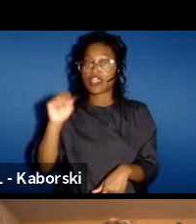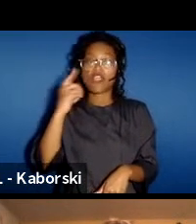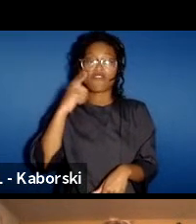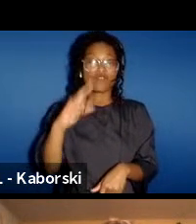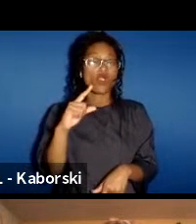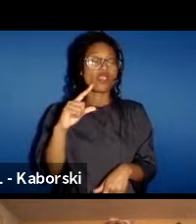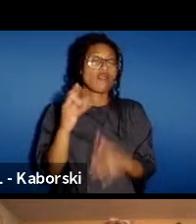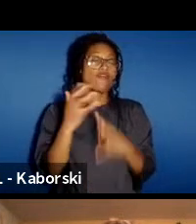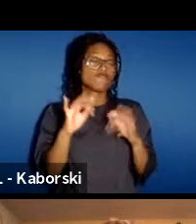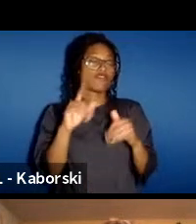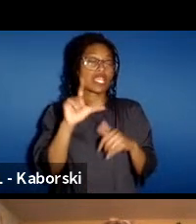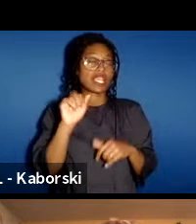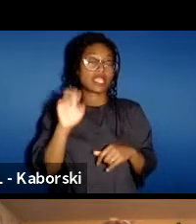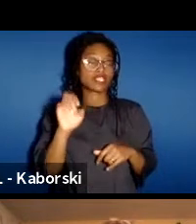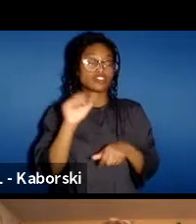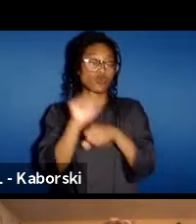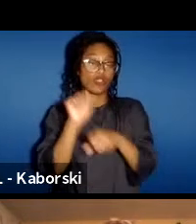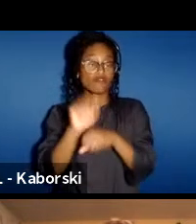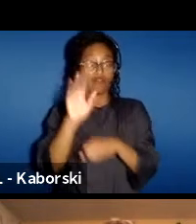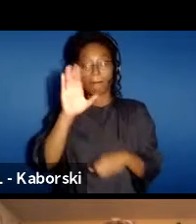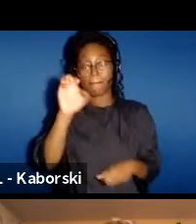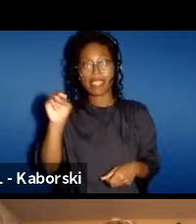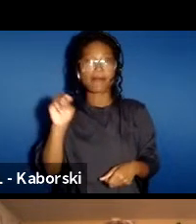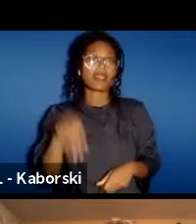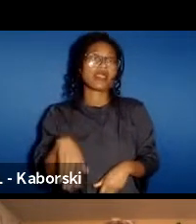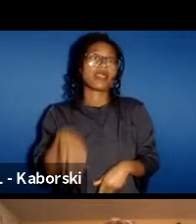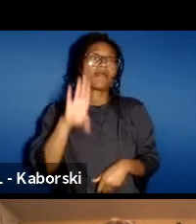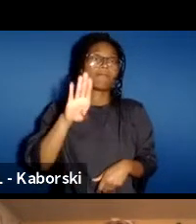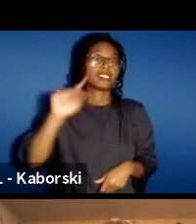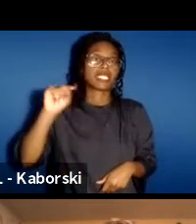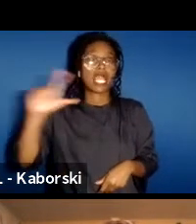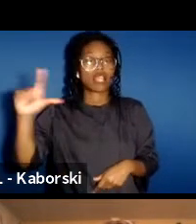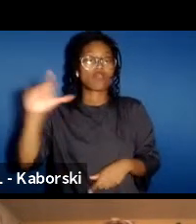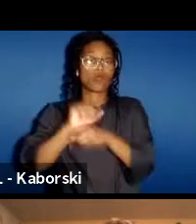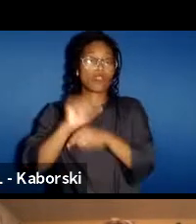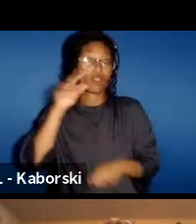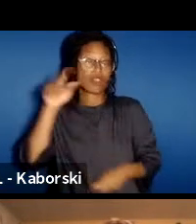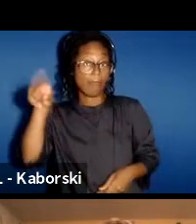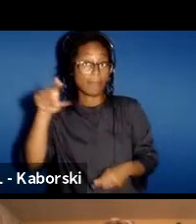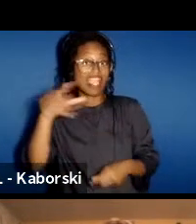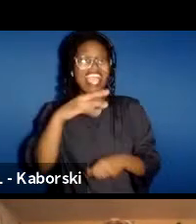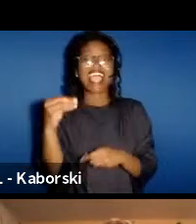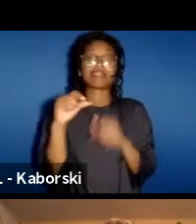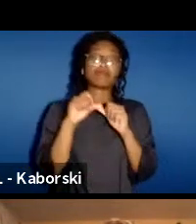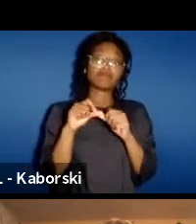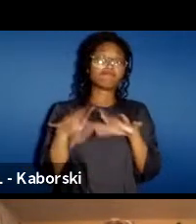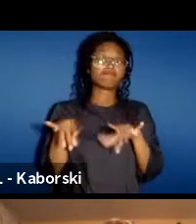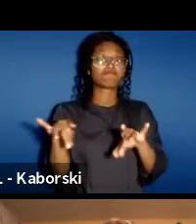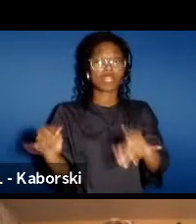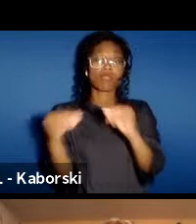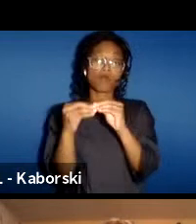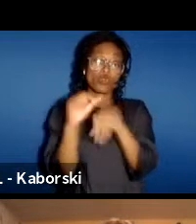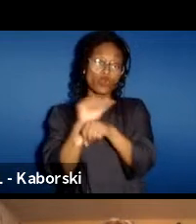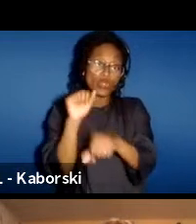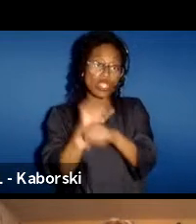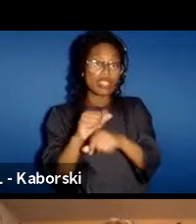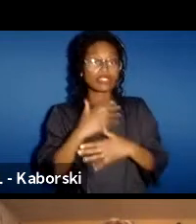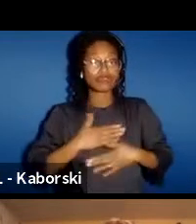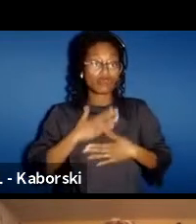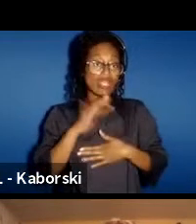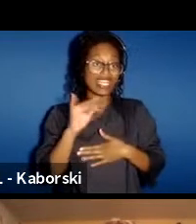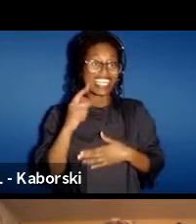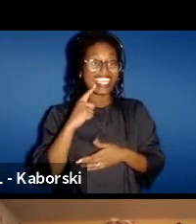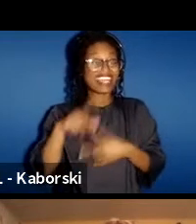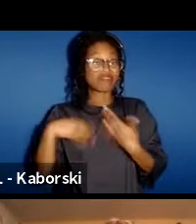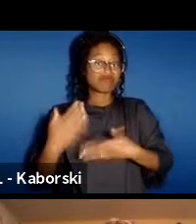and some BTL work for them. So I did that, and I kept taking more and more work on. I really enjoyed it, and I got